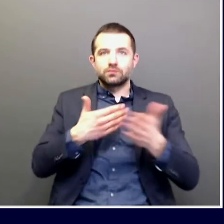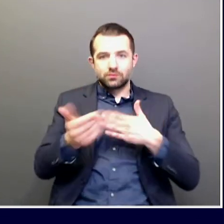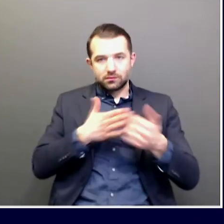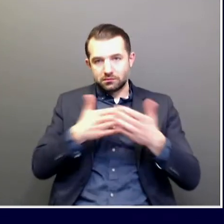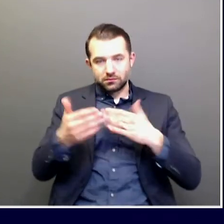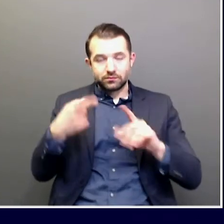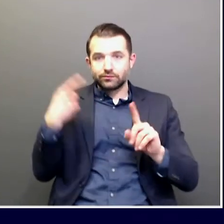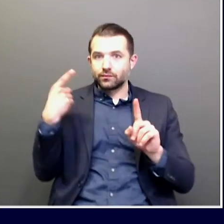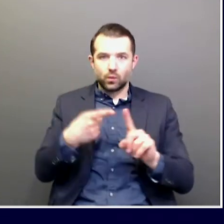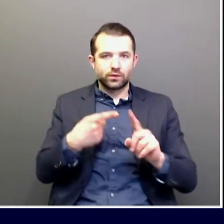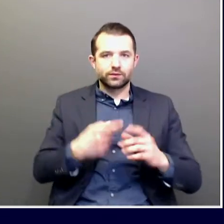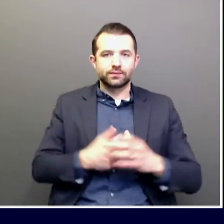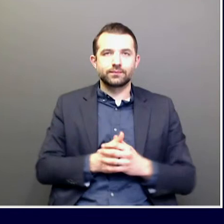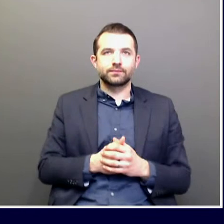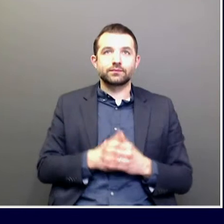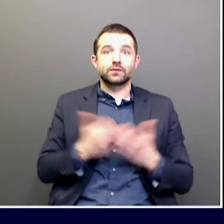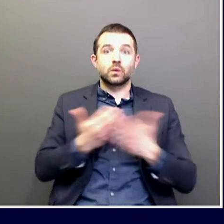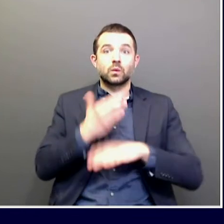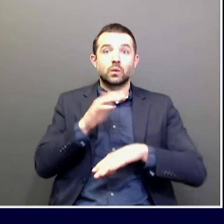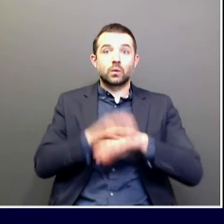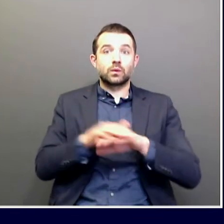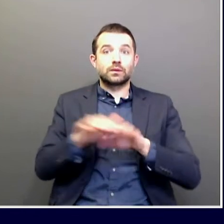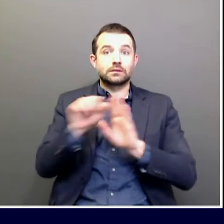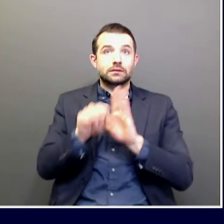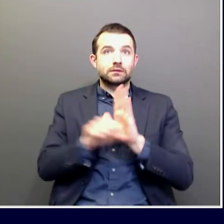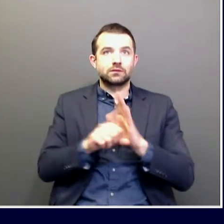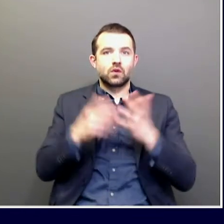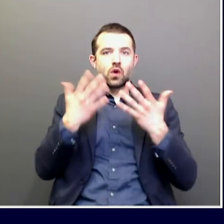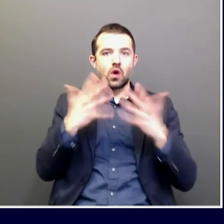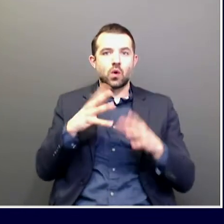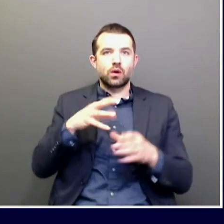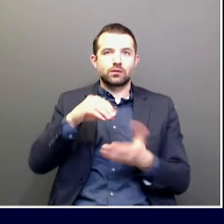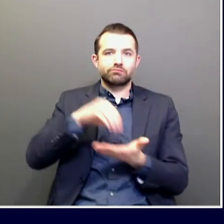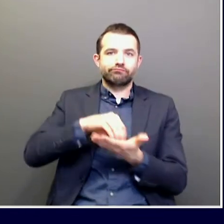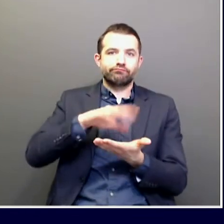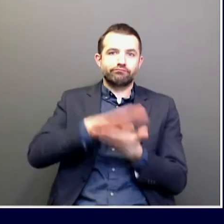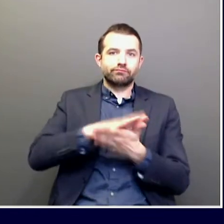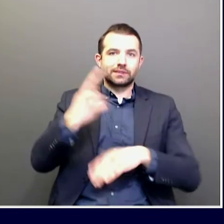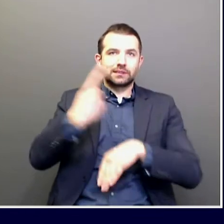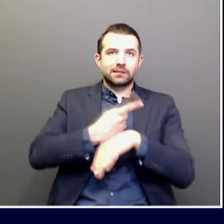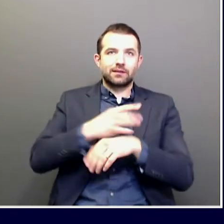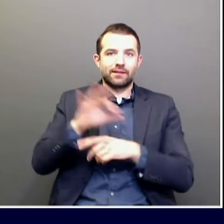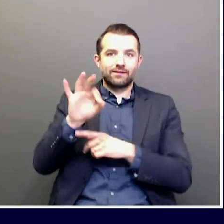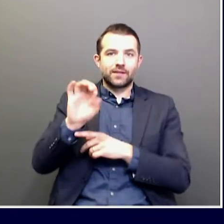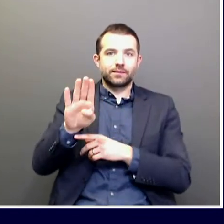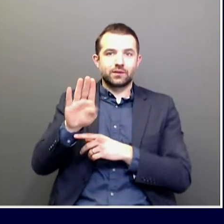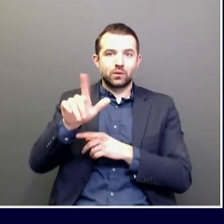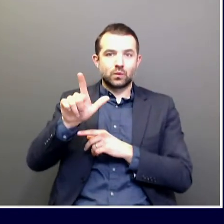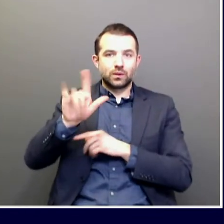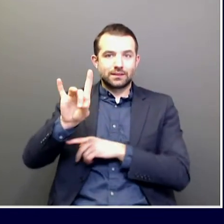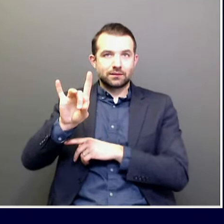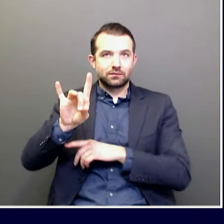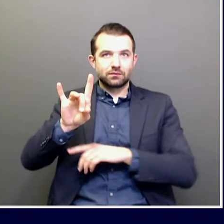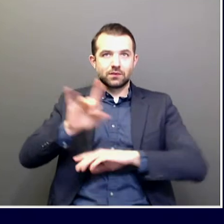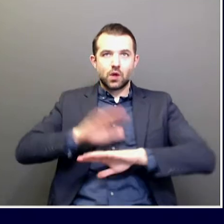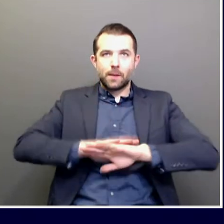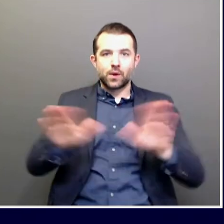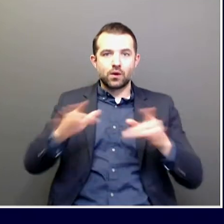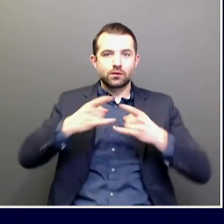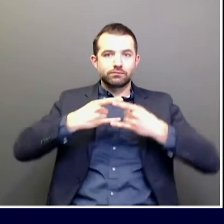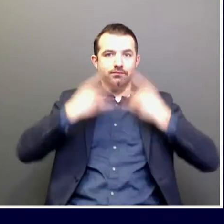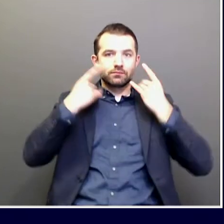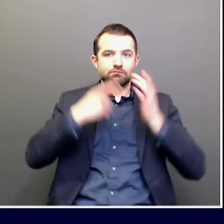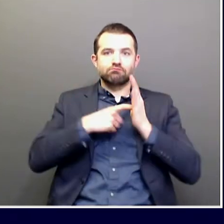masking be optional, or is that jumping the gun? Yeah, I think that too is jumping the gun there, and I know you've already put